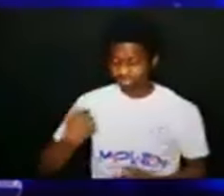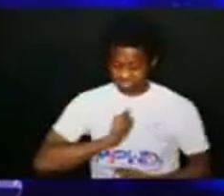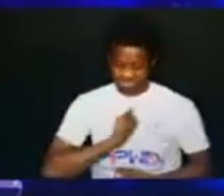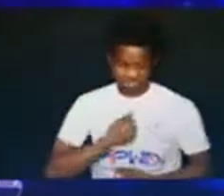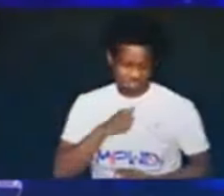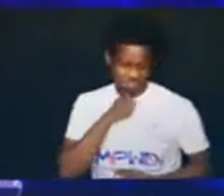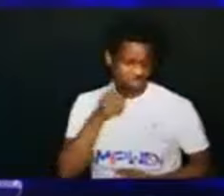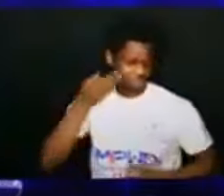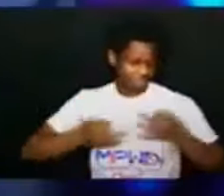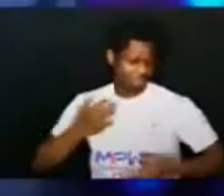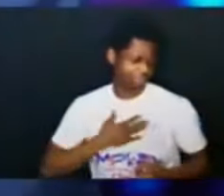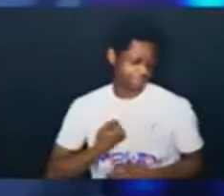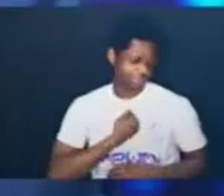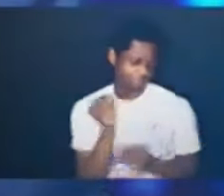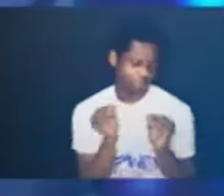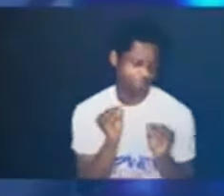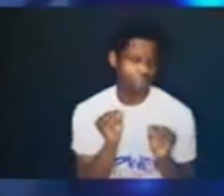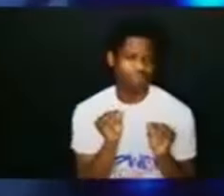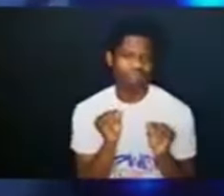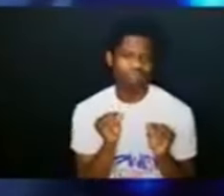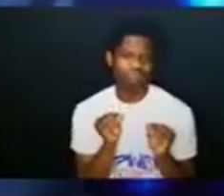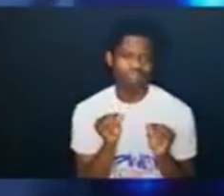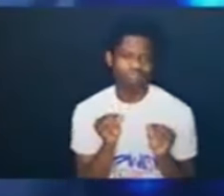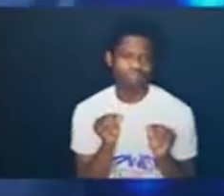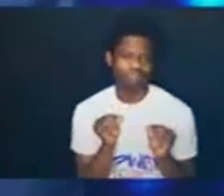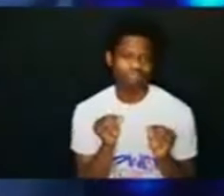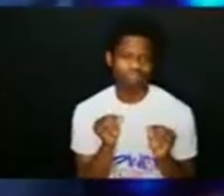myself. So my Paul was saying, I'm here, I'm adiketuabi,